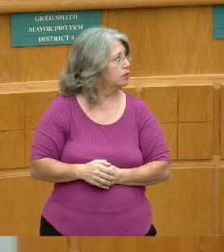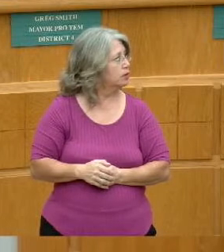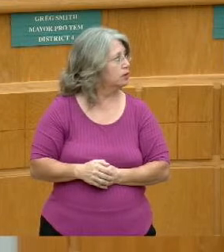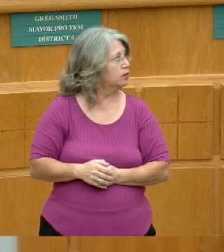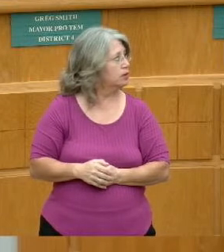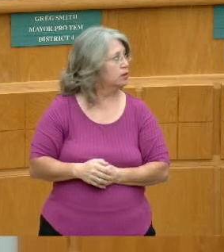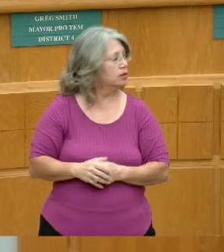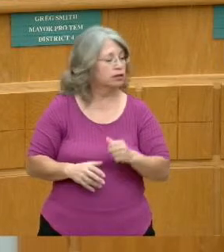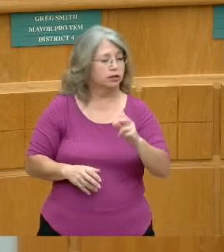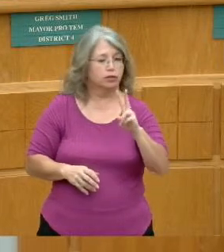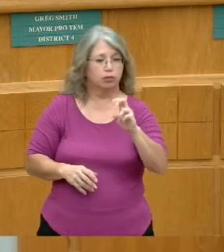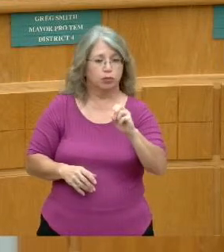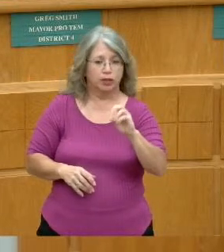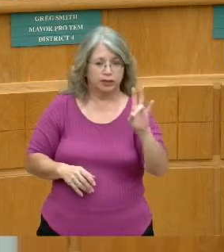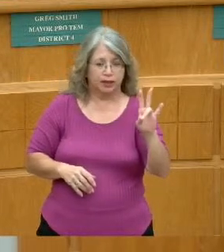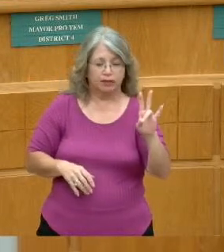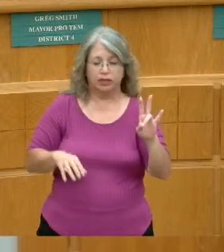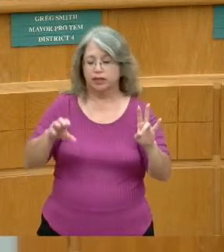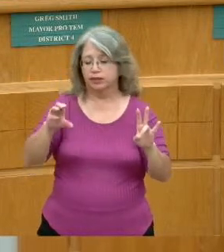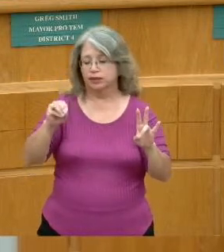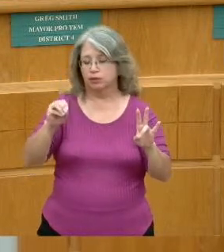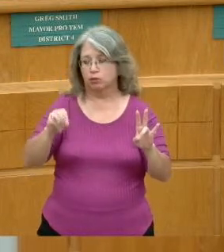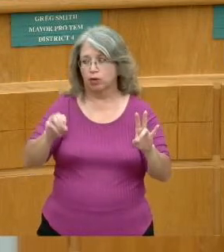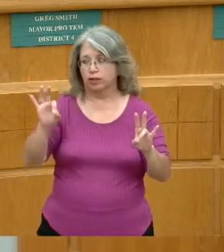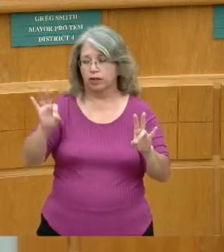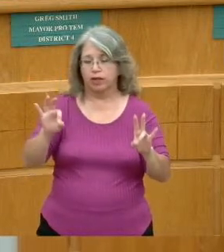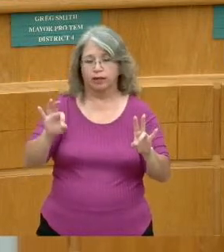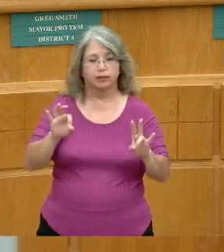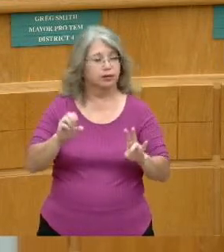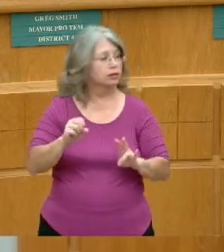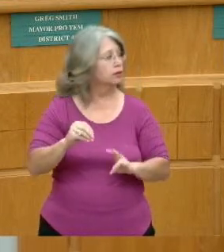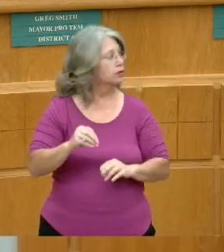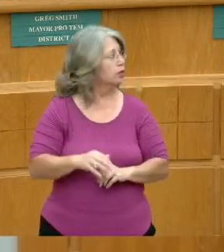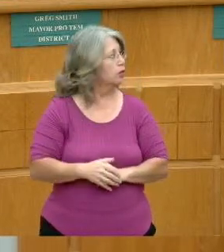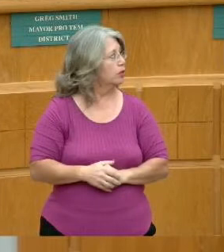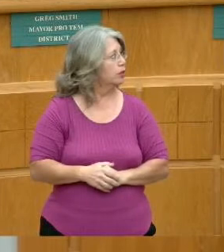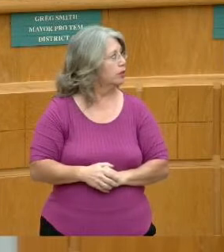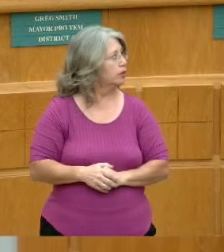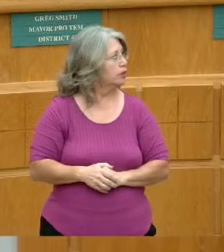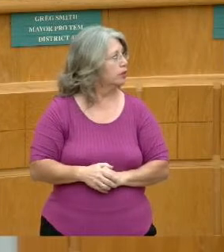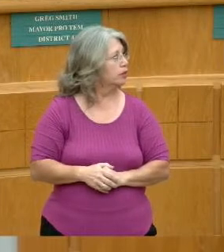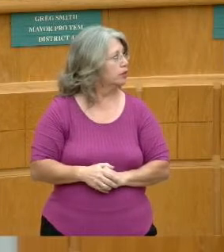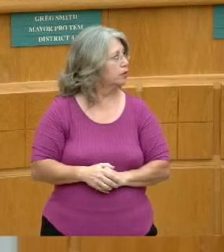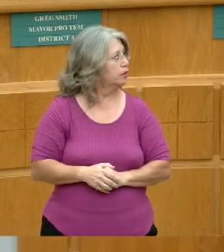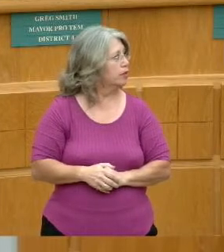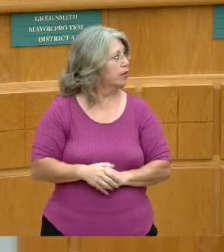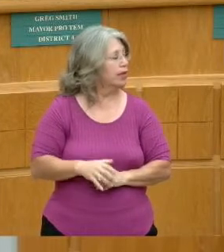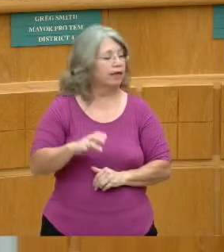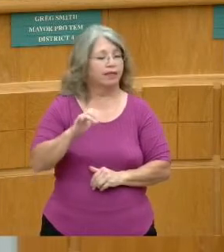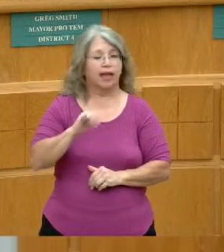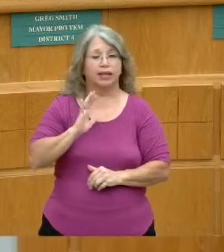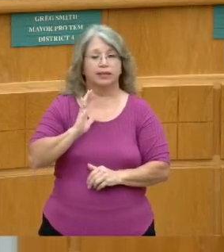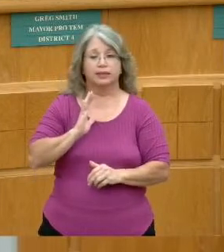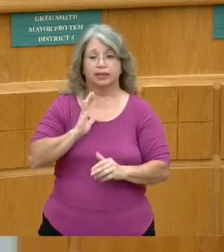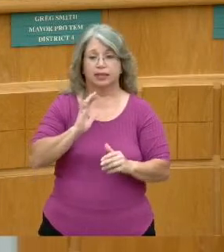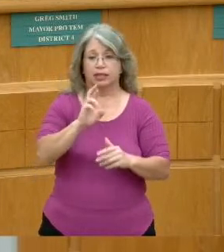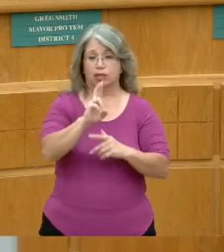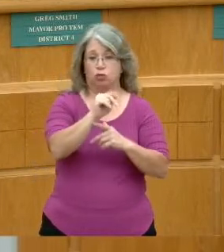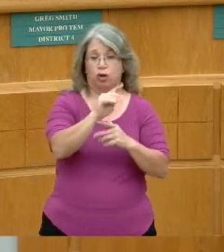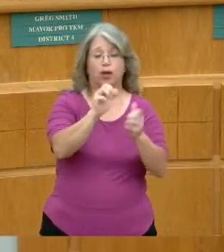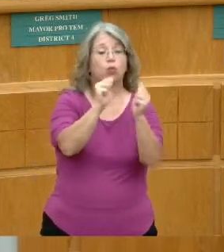the 0.9. And so over here, we have our transmission rate without intervention. So this is